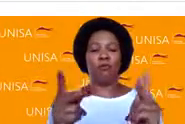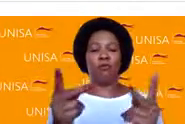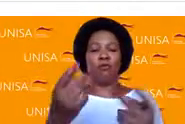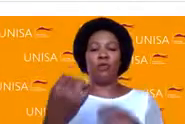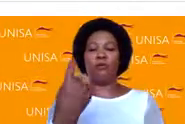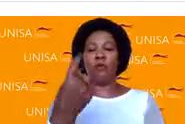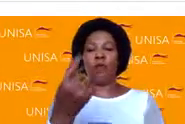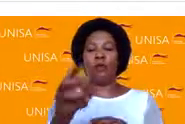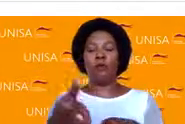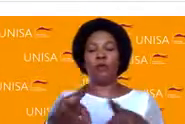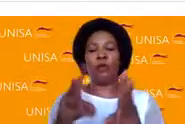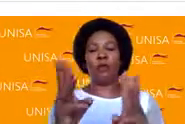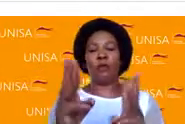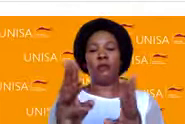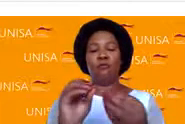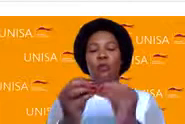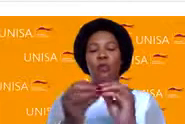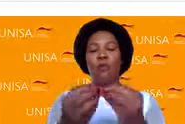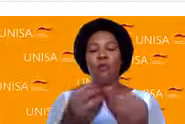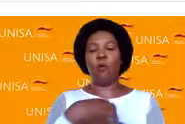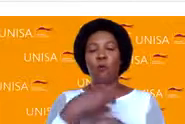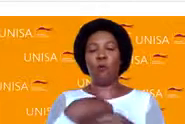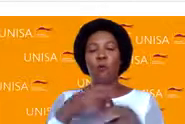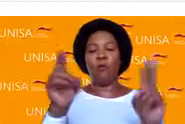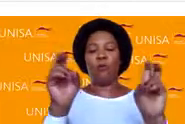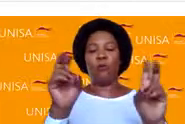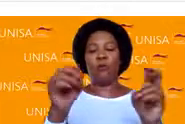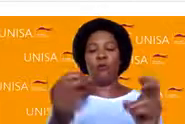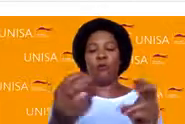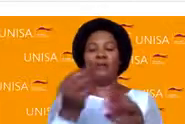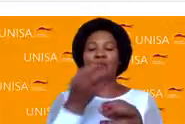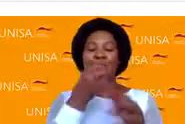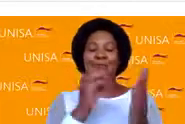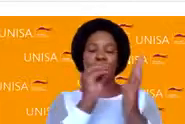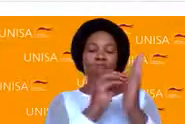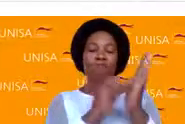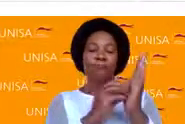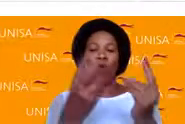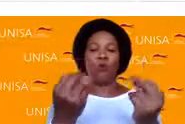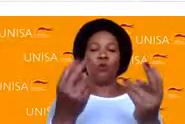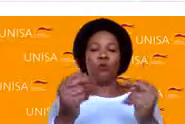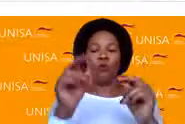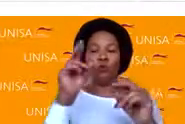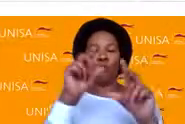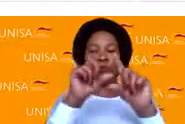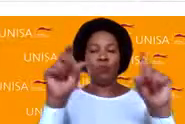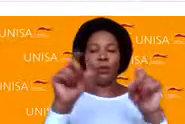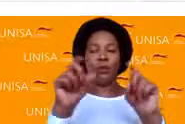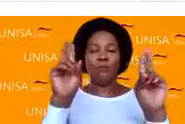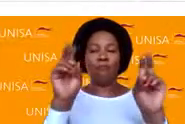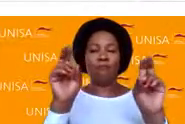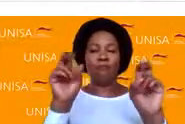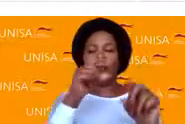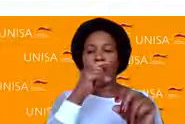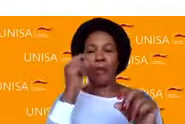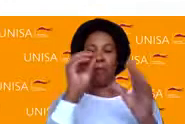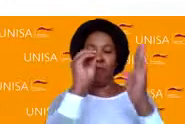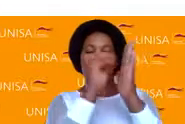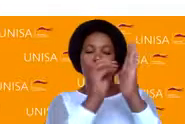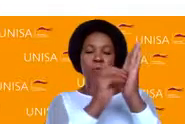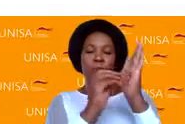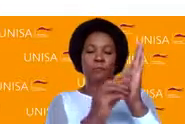you have to create your own topic, you just will say new topic, give it a title and a description, and add your own